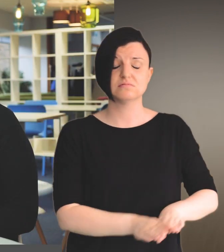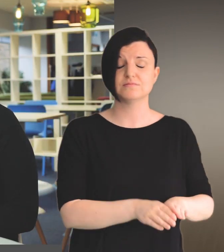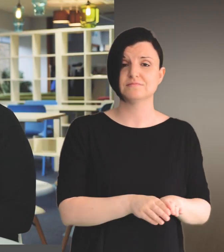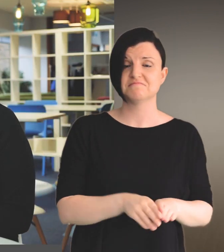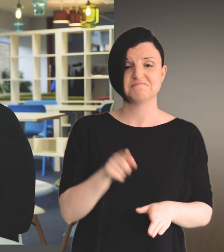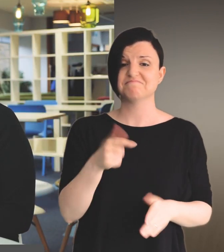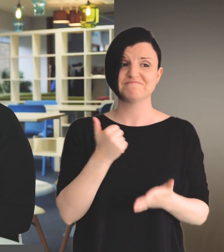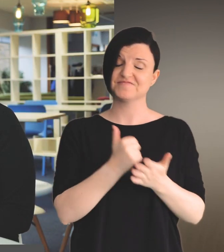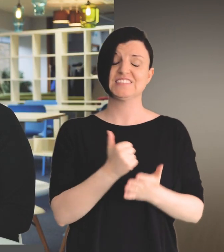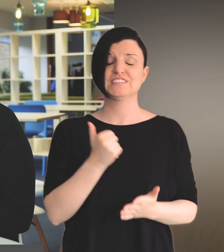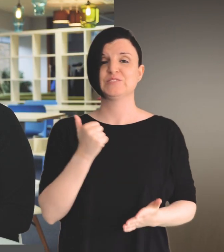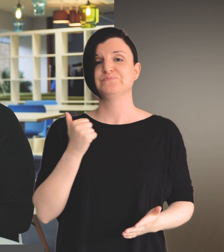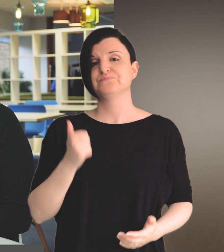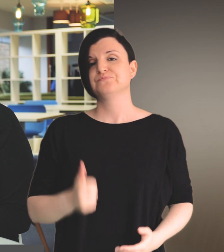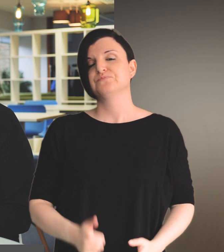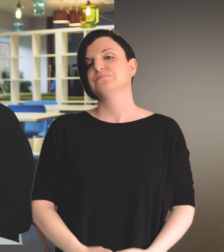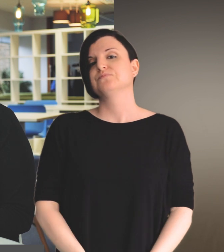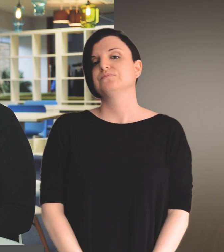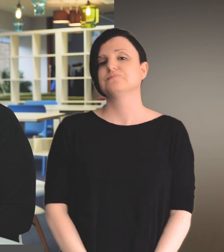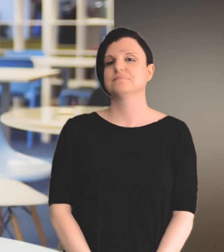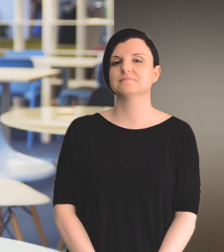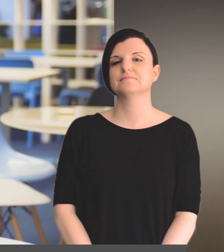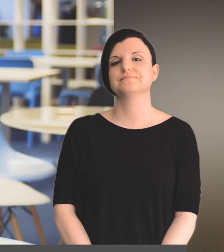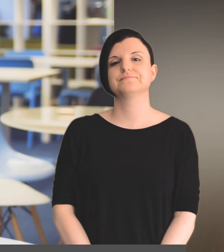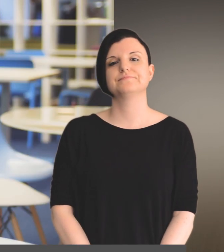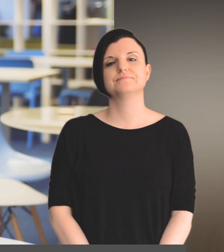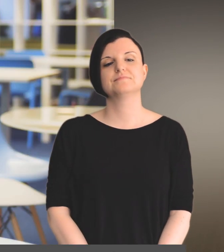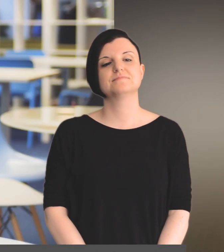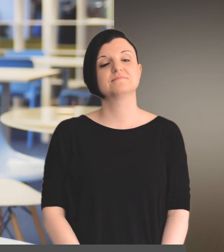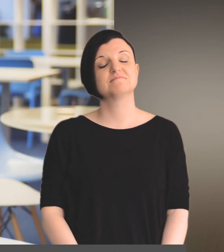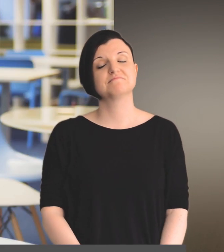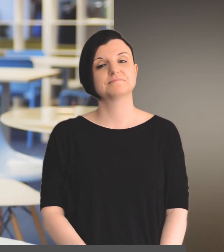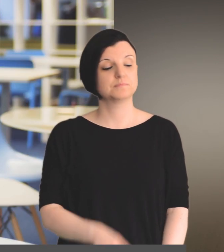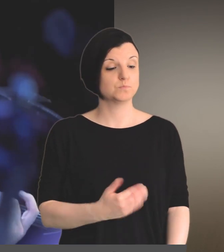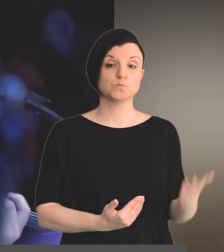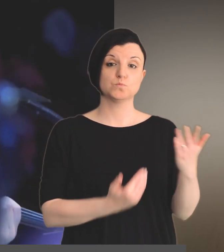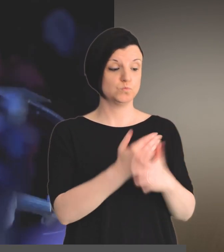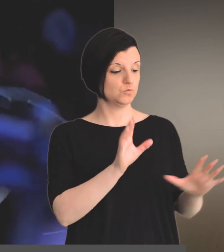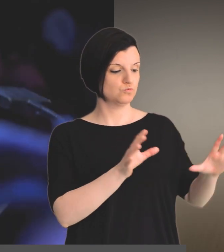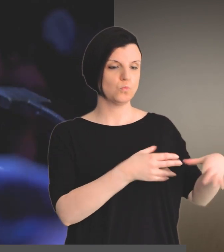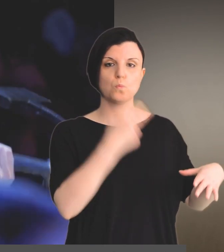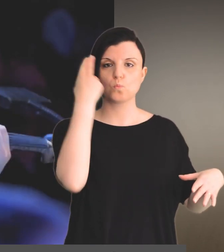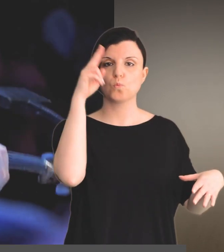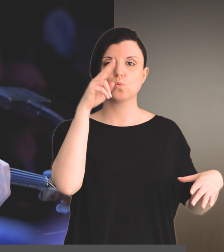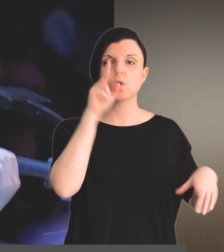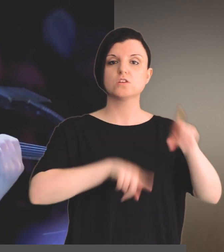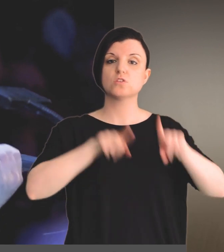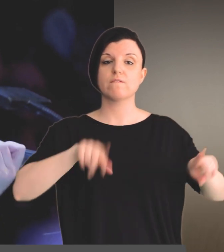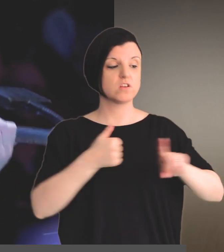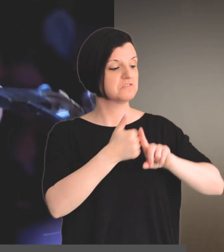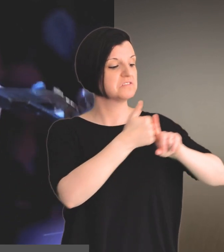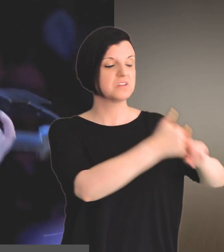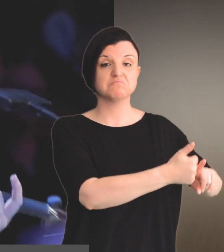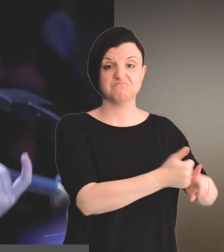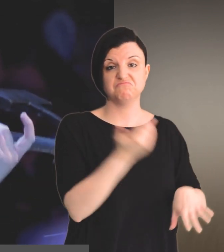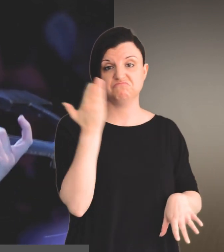field. It's really life-changing for me. So the Diversity Champions are a relatively new group of